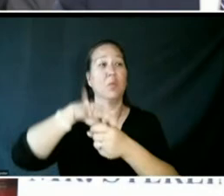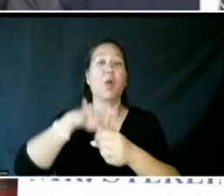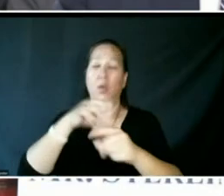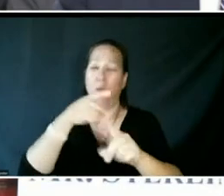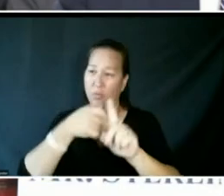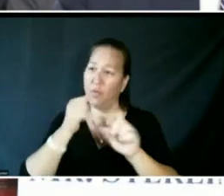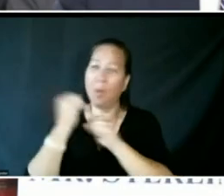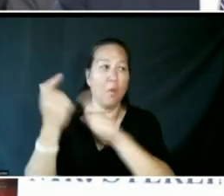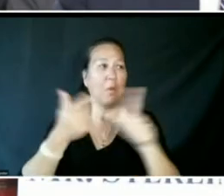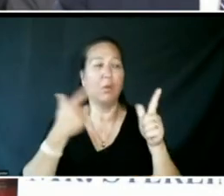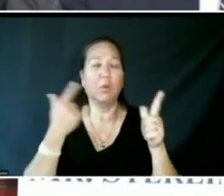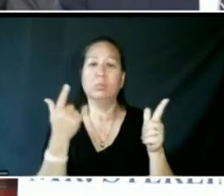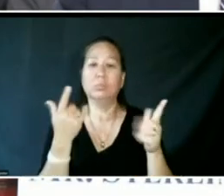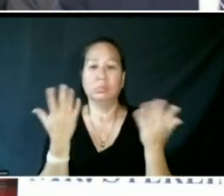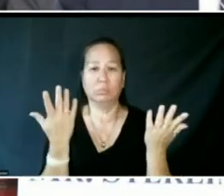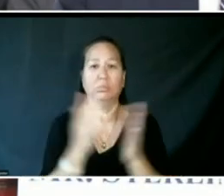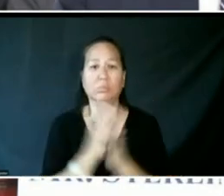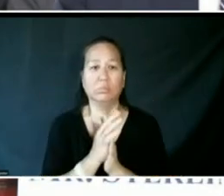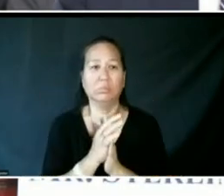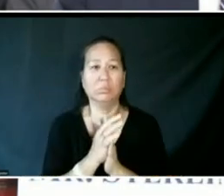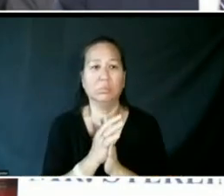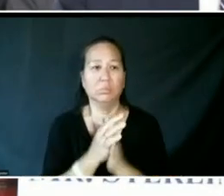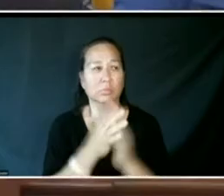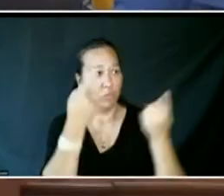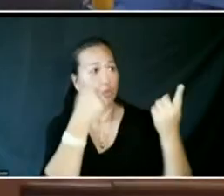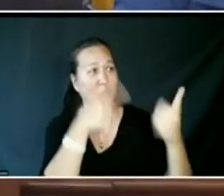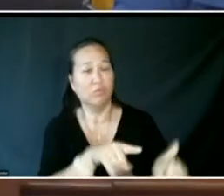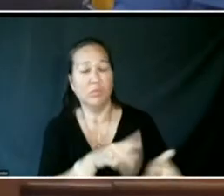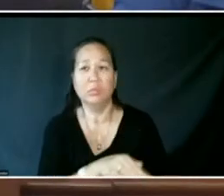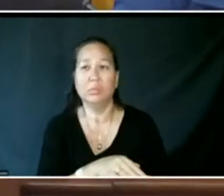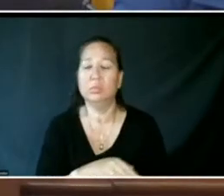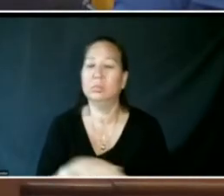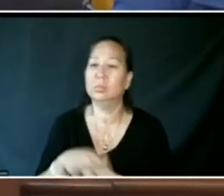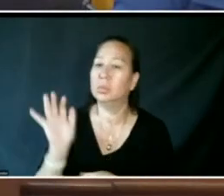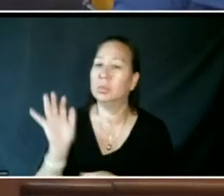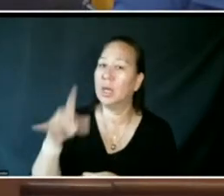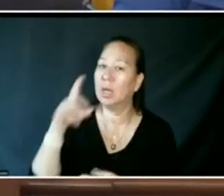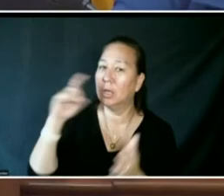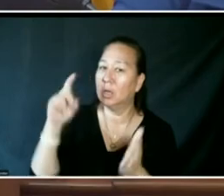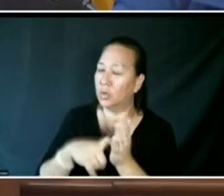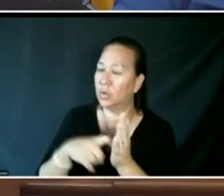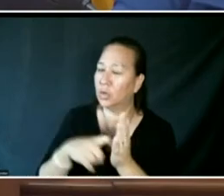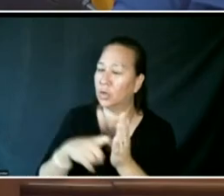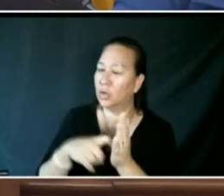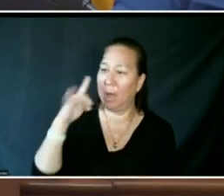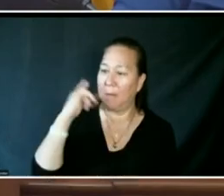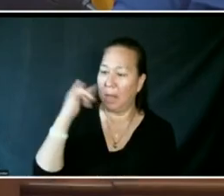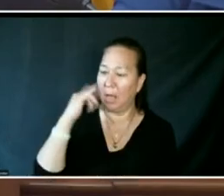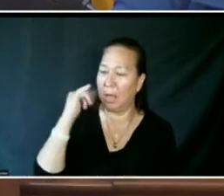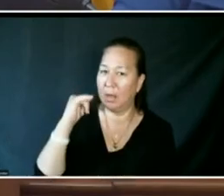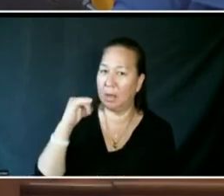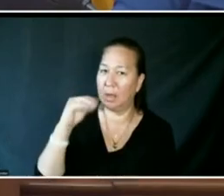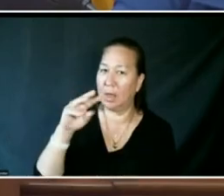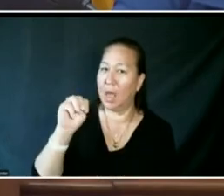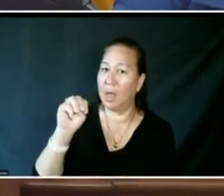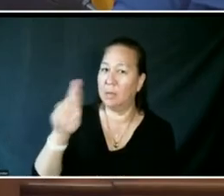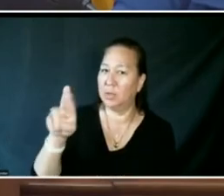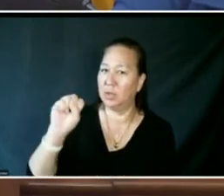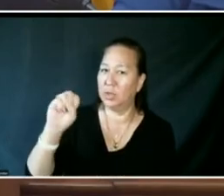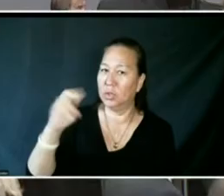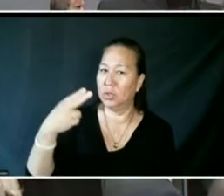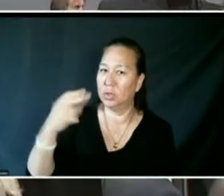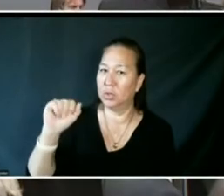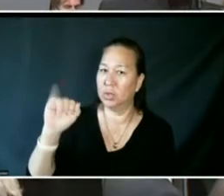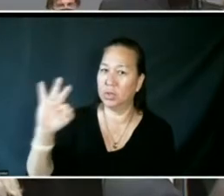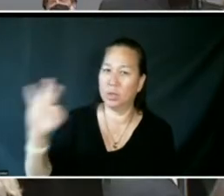operation of the election. Thank you. The chair recognizes the gentleman from California, Mr. Schiff. Thank you,